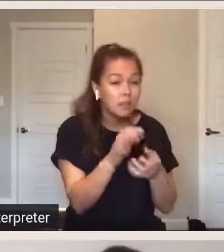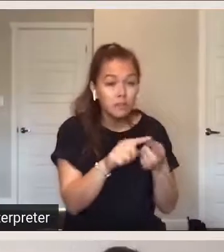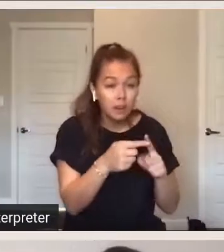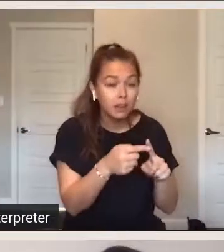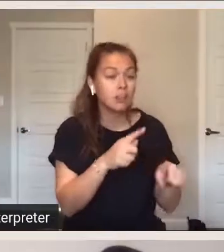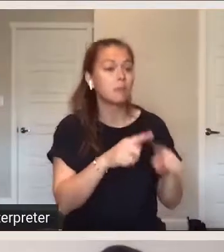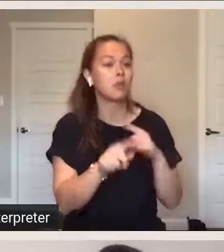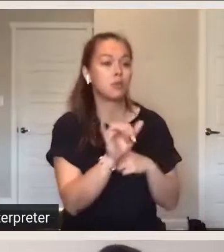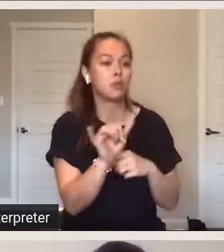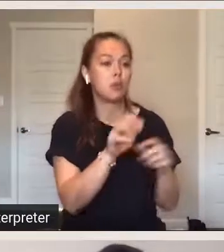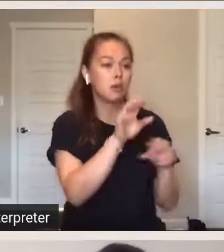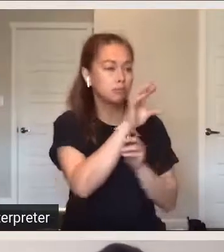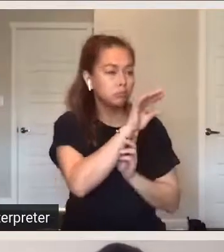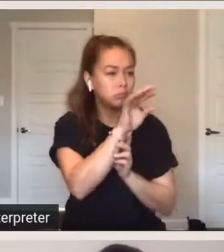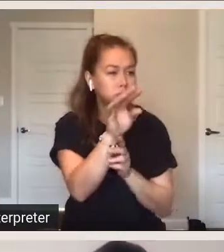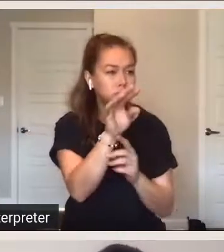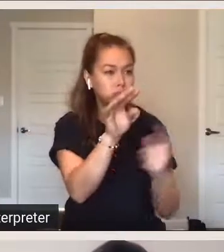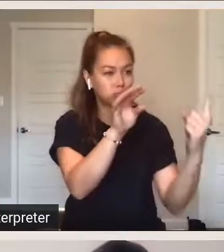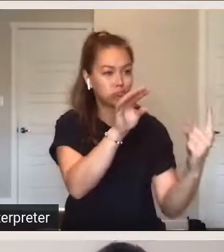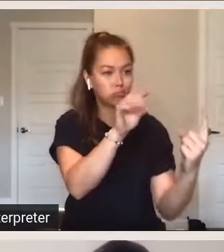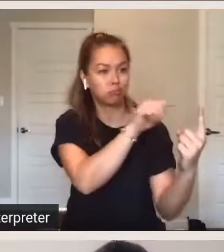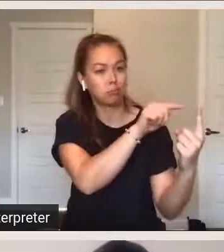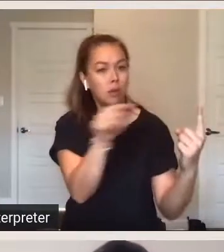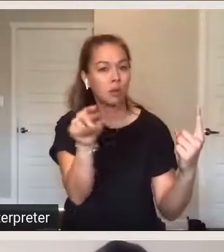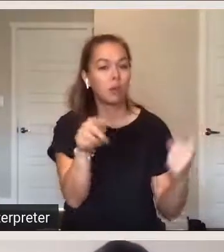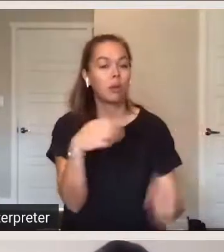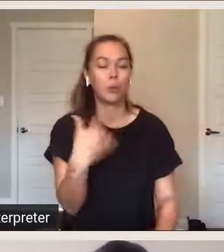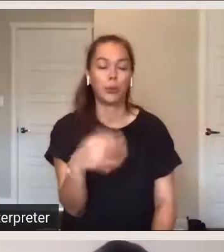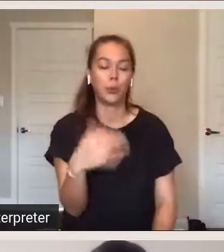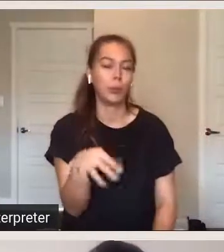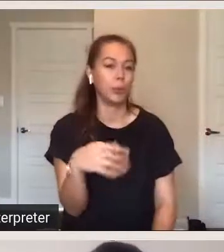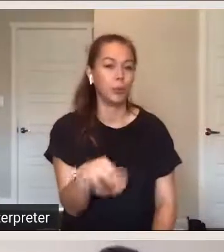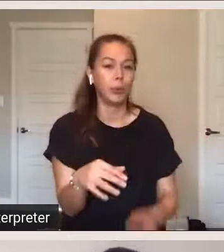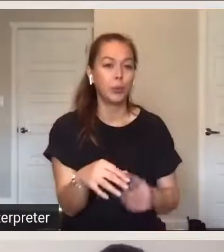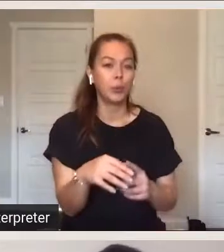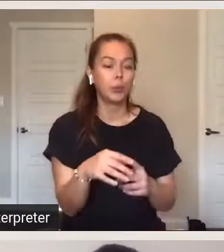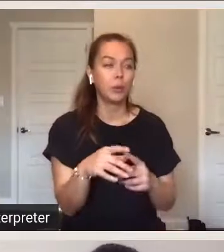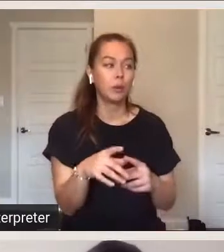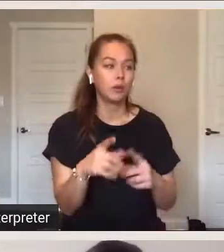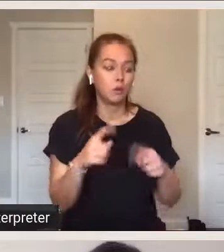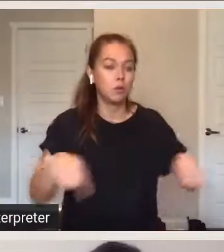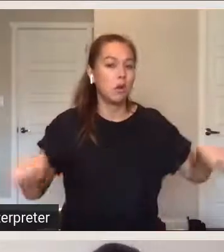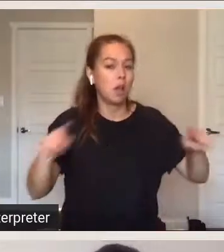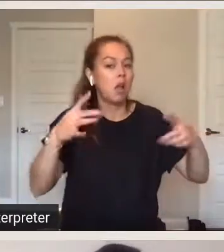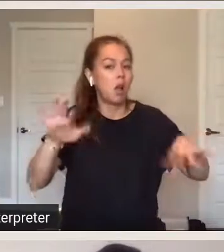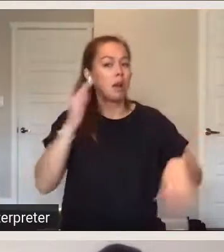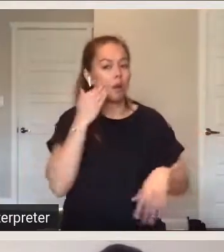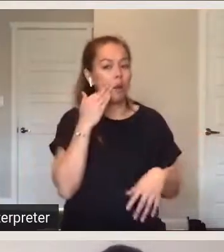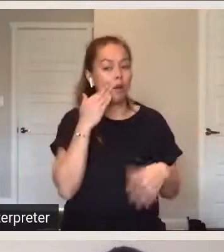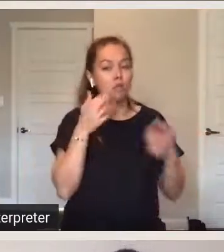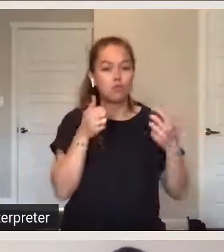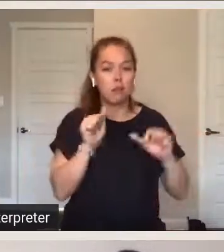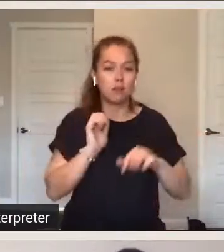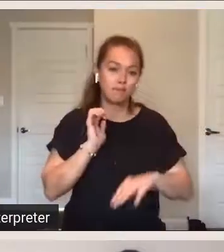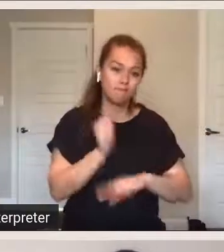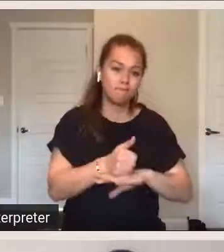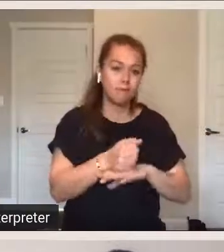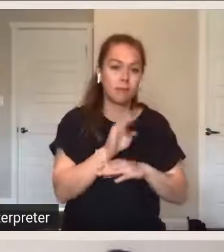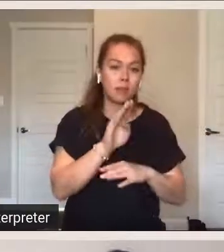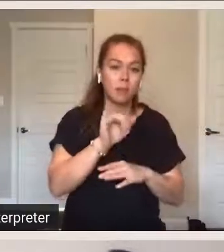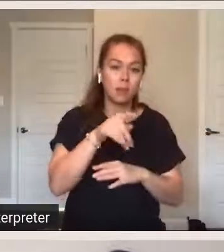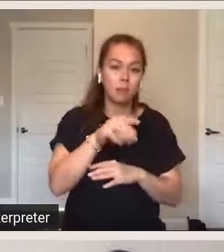all know, creating, I think, BIPOC narratives on screen is challenging to find